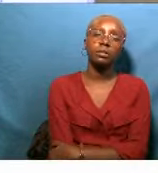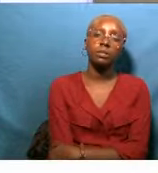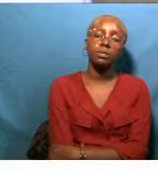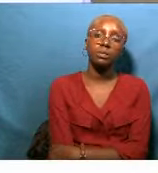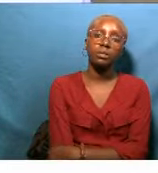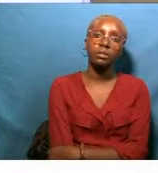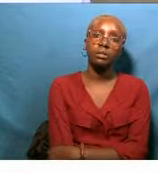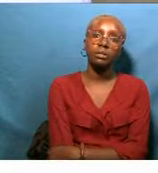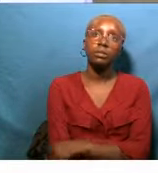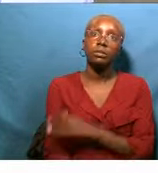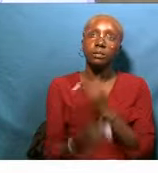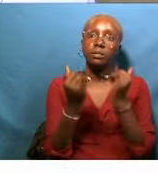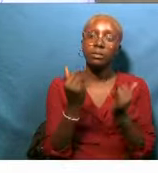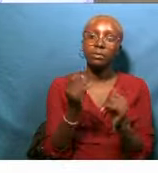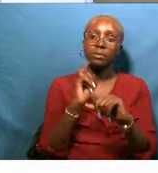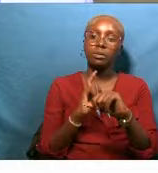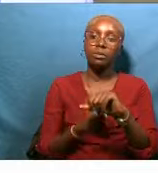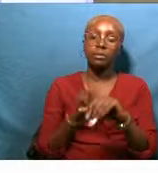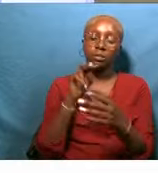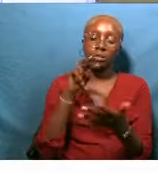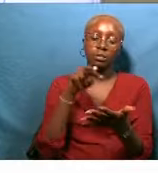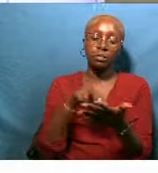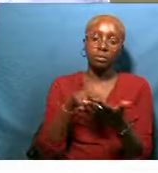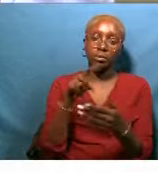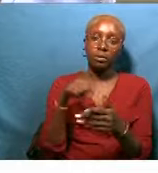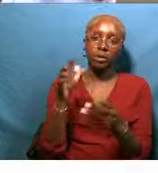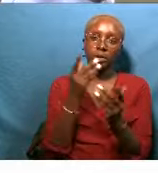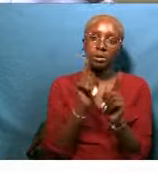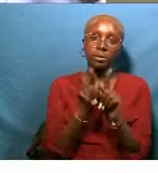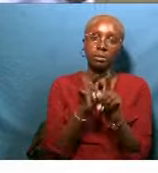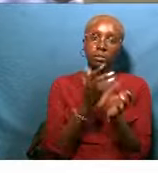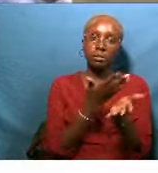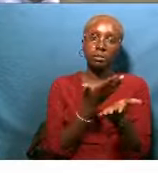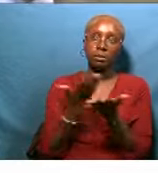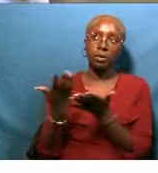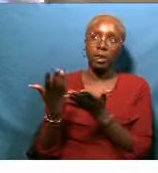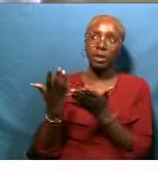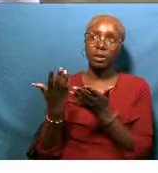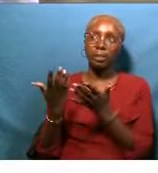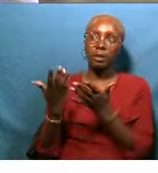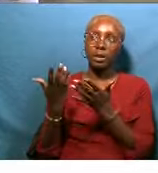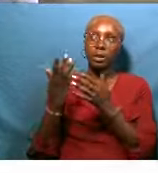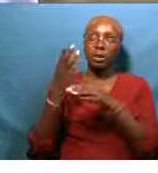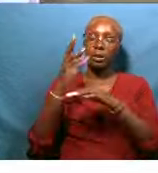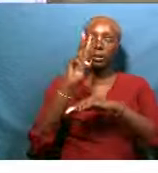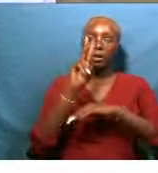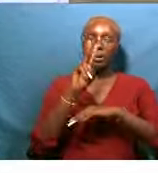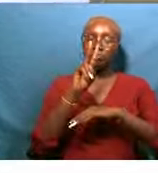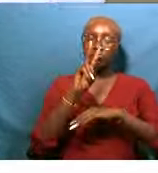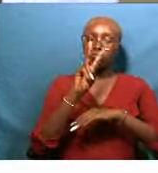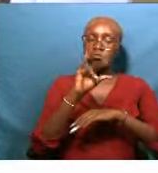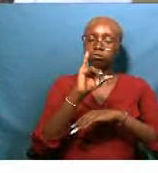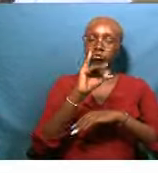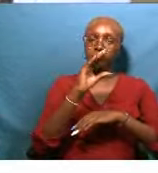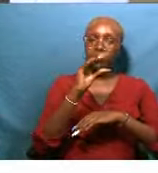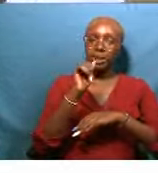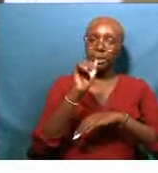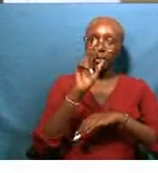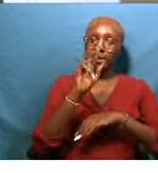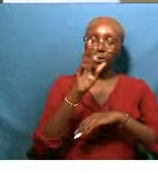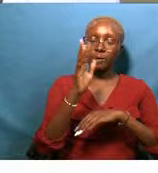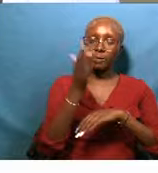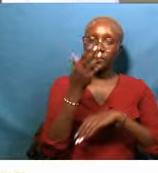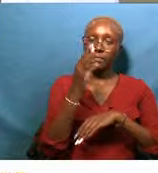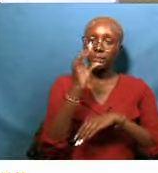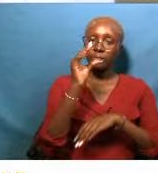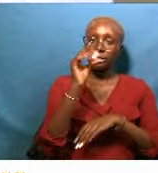And now as we stand, we also welcome the Vicar General. They stand here because I will share the peace with them as